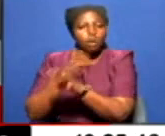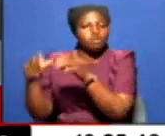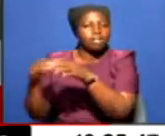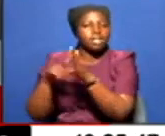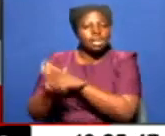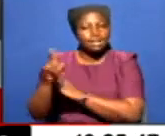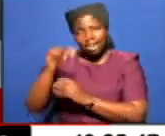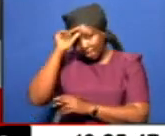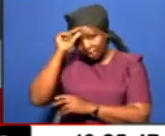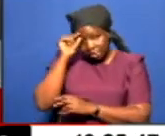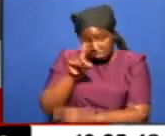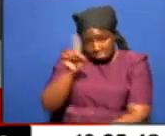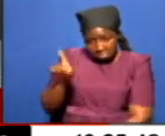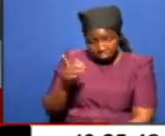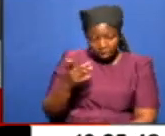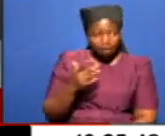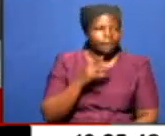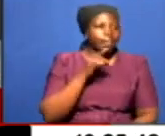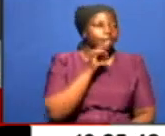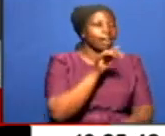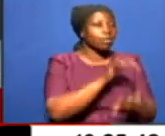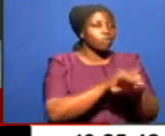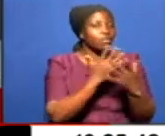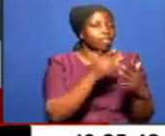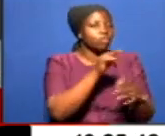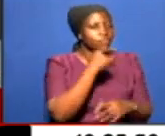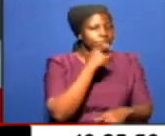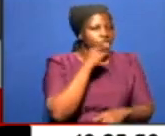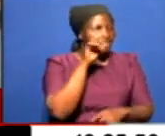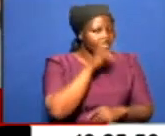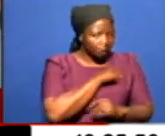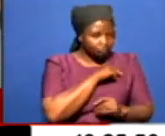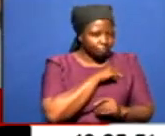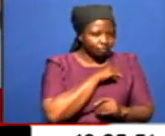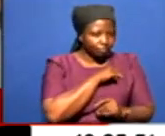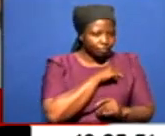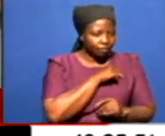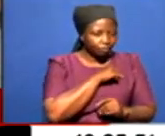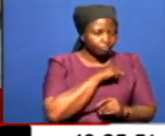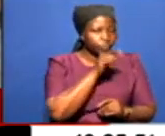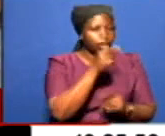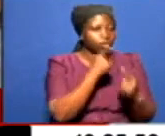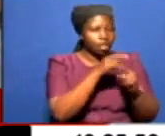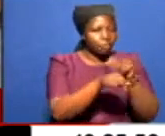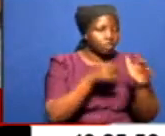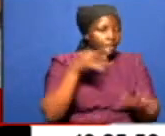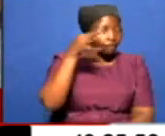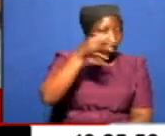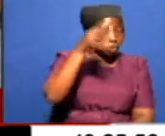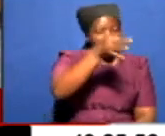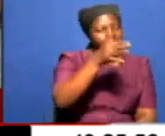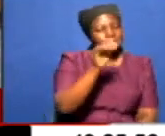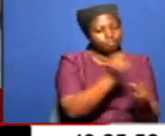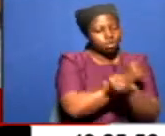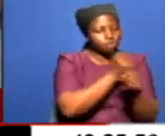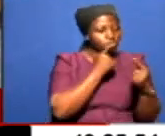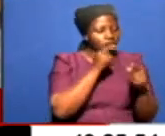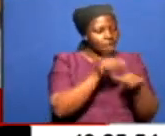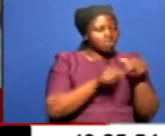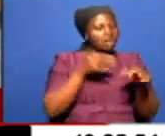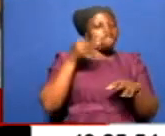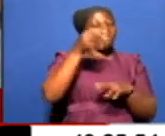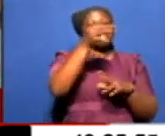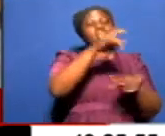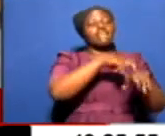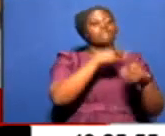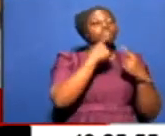government? Indeed. And it's a good thing that you've mentioned that you're talking about the future. You cannot talk about the future when you're not talking about the